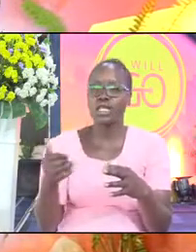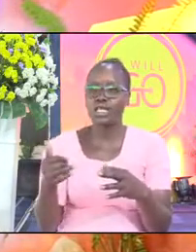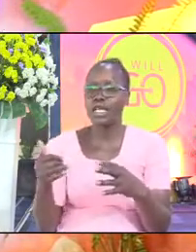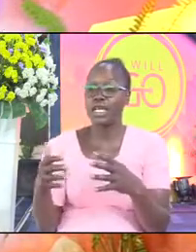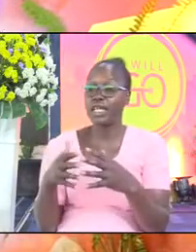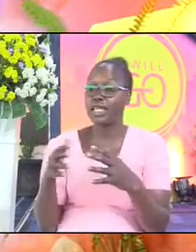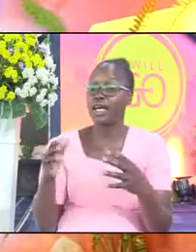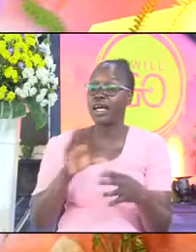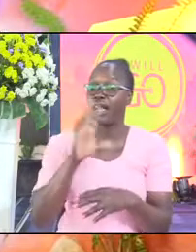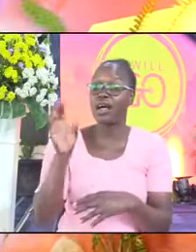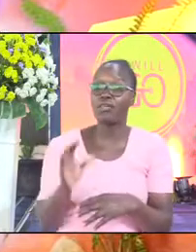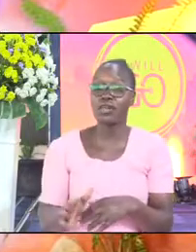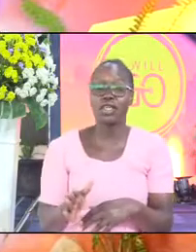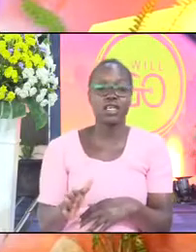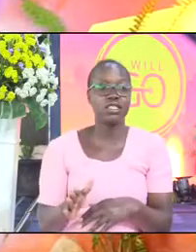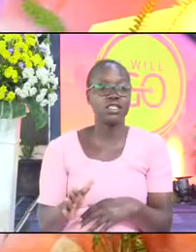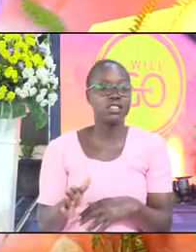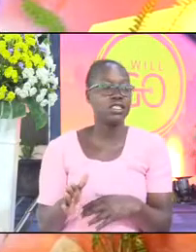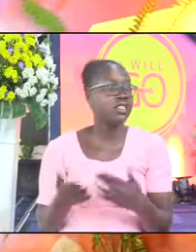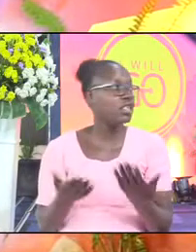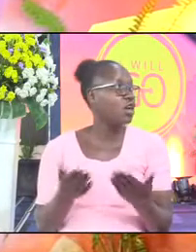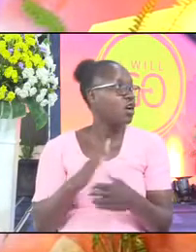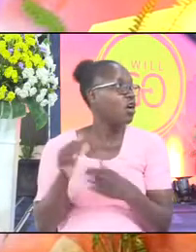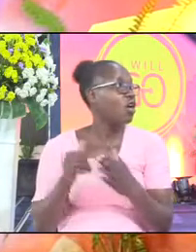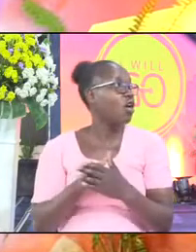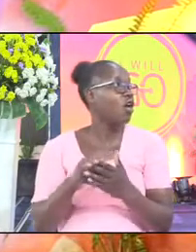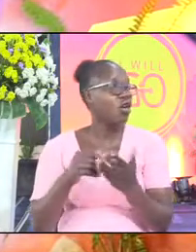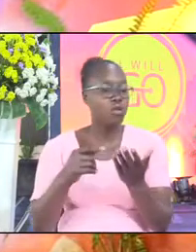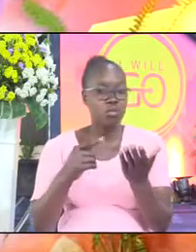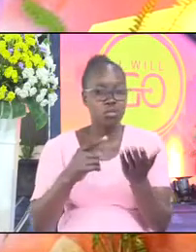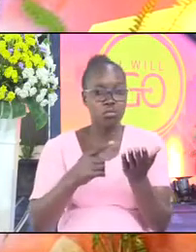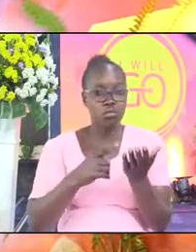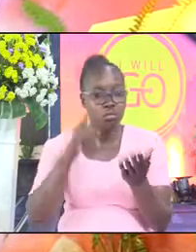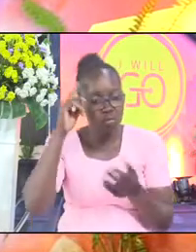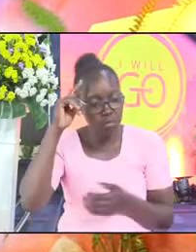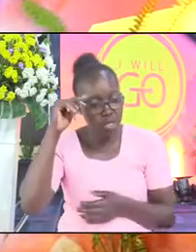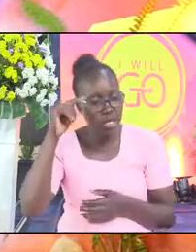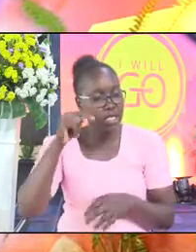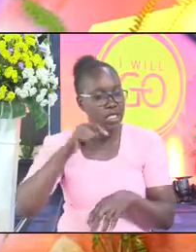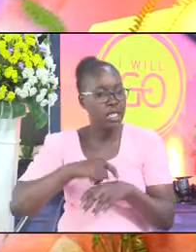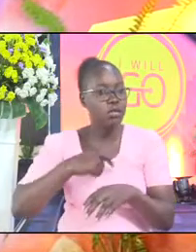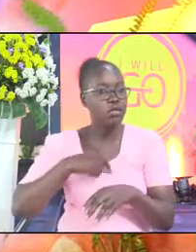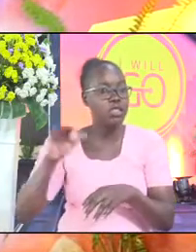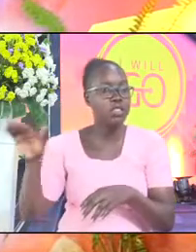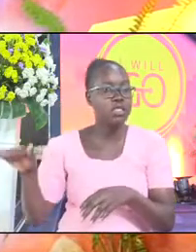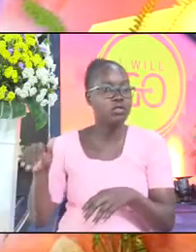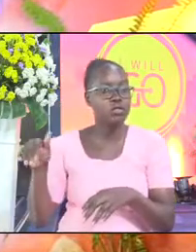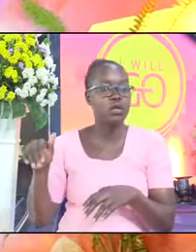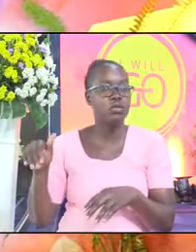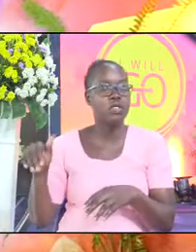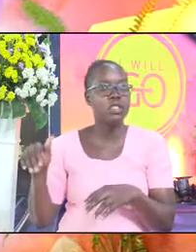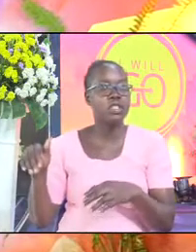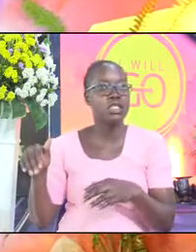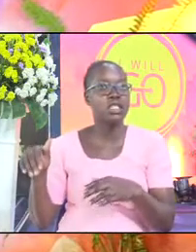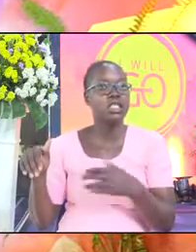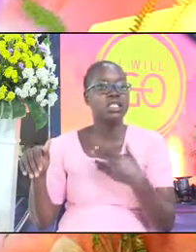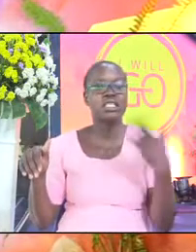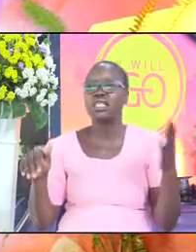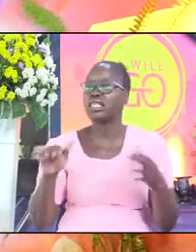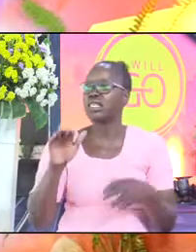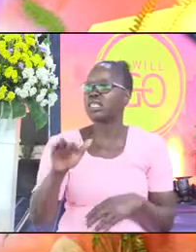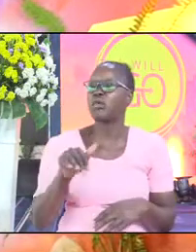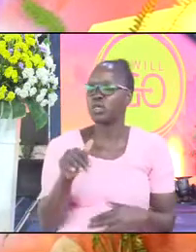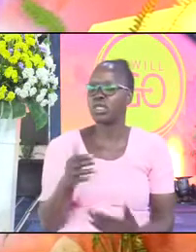Africans. Hello? We all black, yes. When I was in Zimbabwe, Zimbabwe didn't like Malawians and